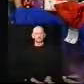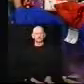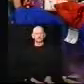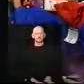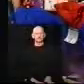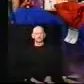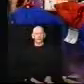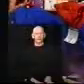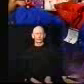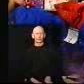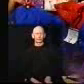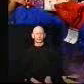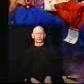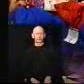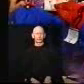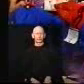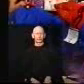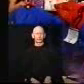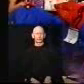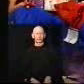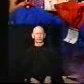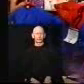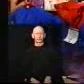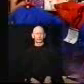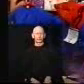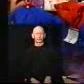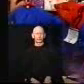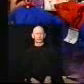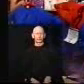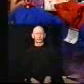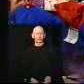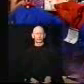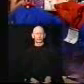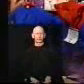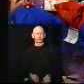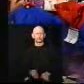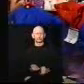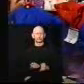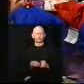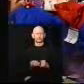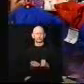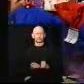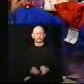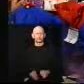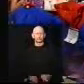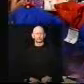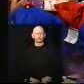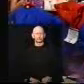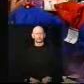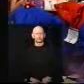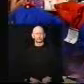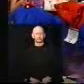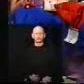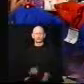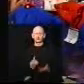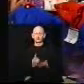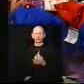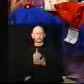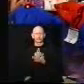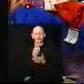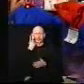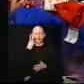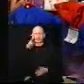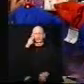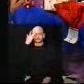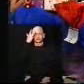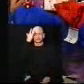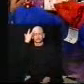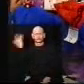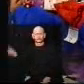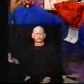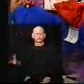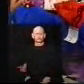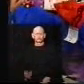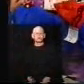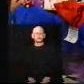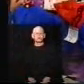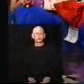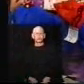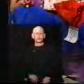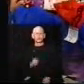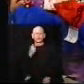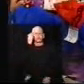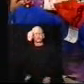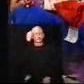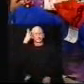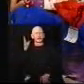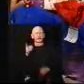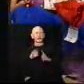blah blah But anyway That was very good To have some Oh no And it's happened again Alright Don't forget Extravaganza